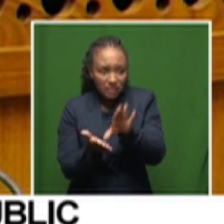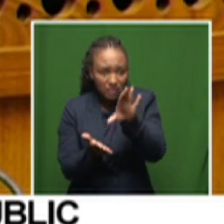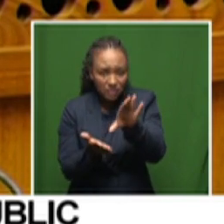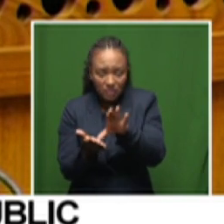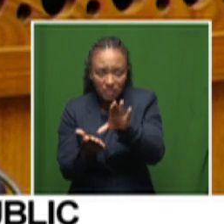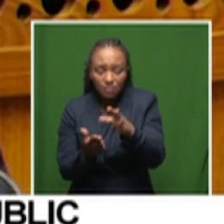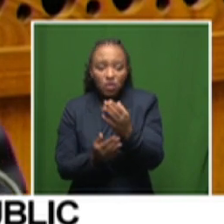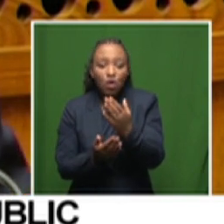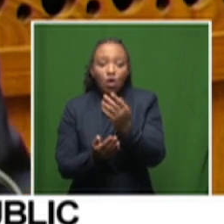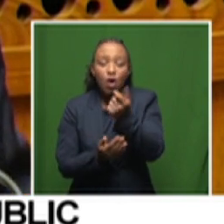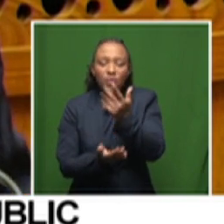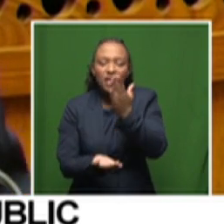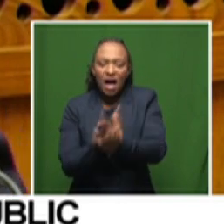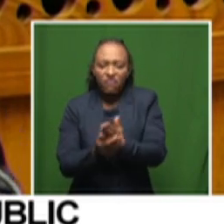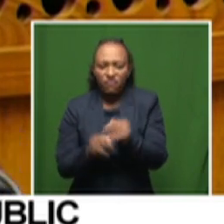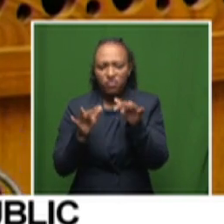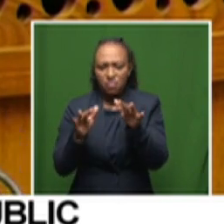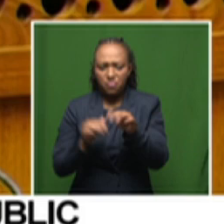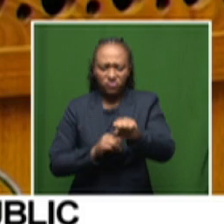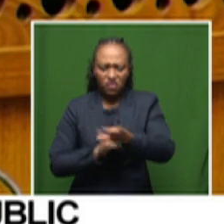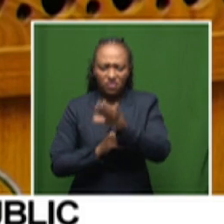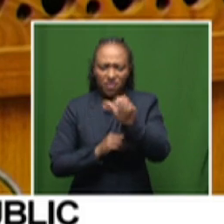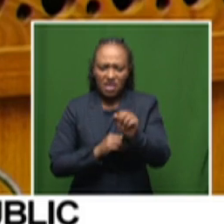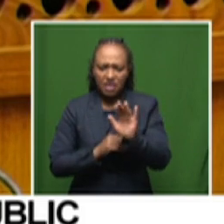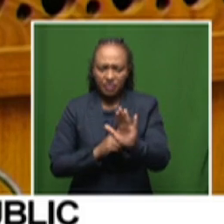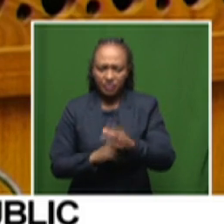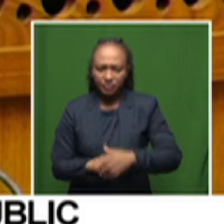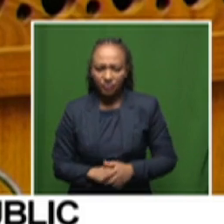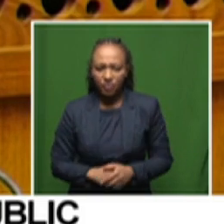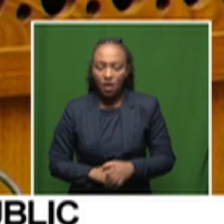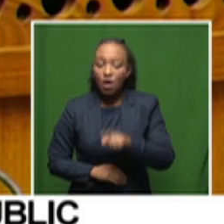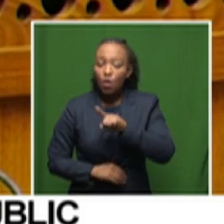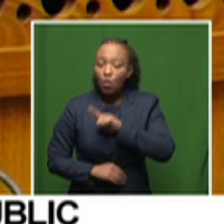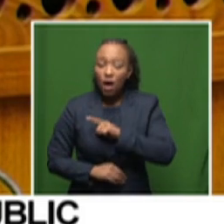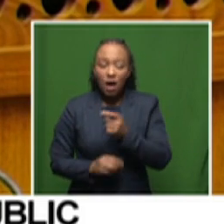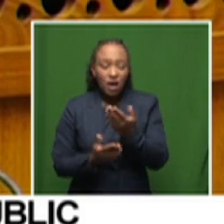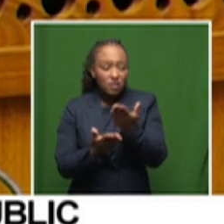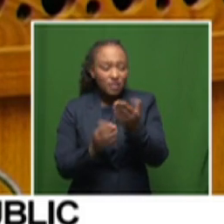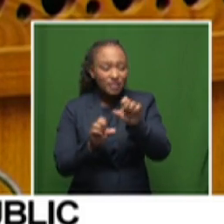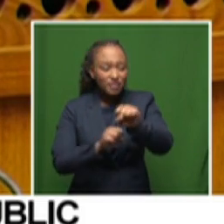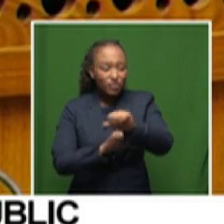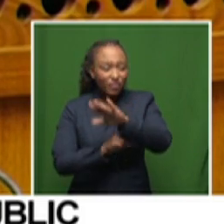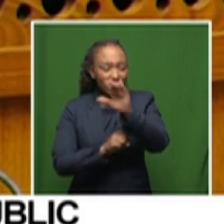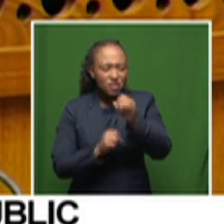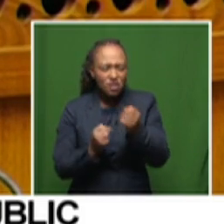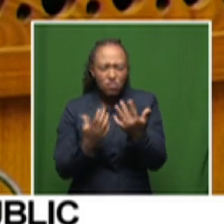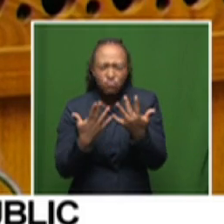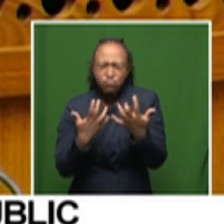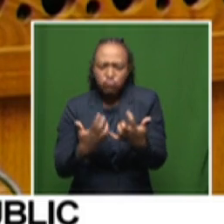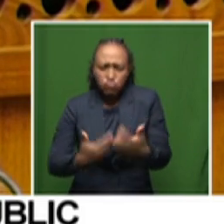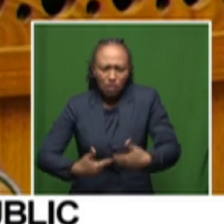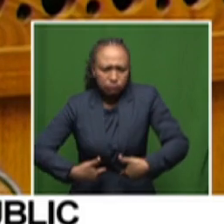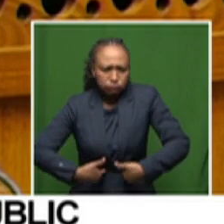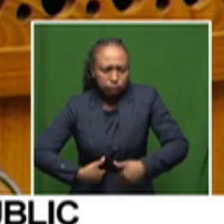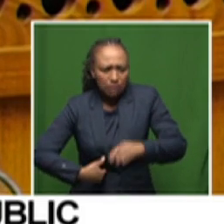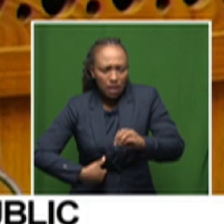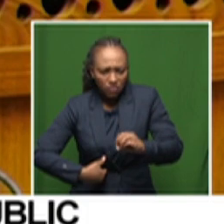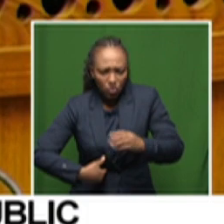the population. To reach the poorest South African households, we expanded social